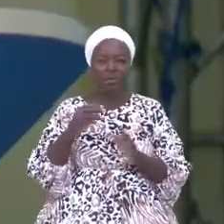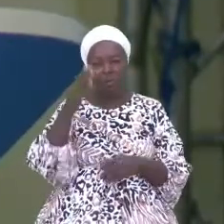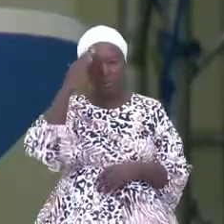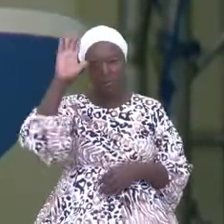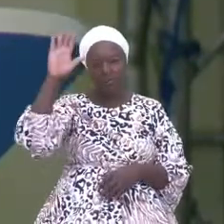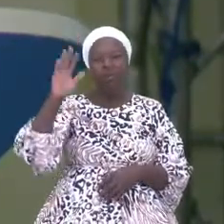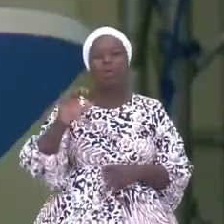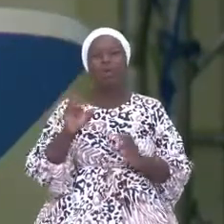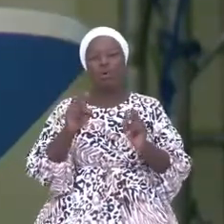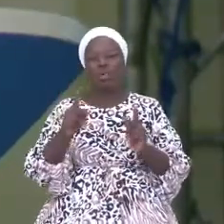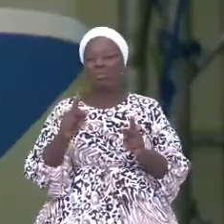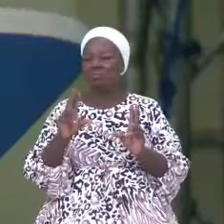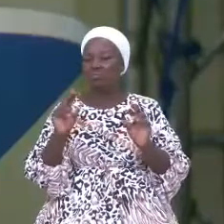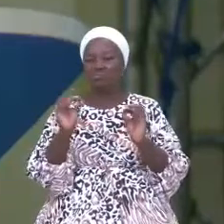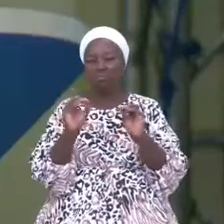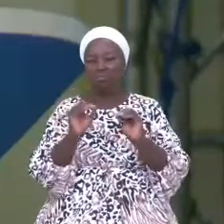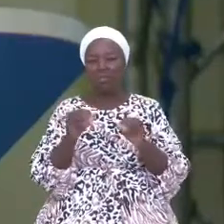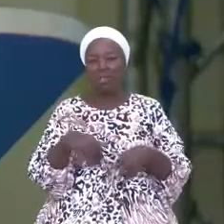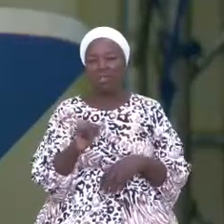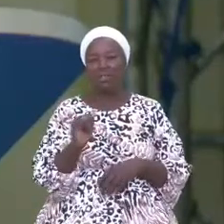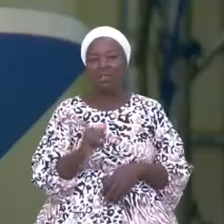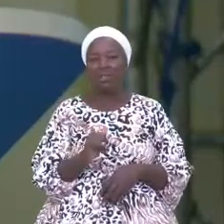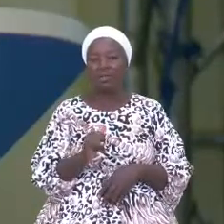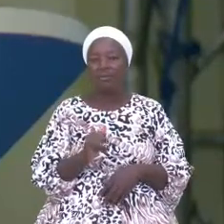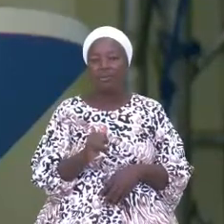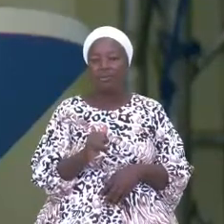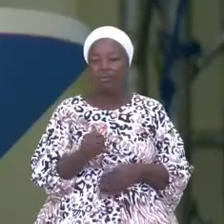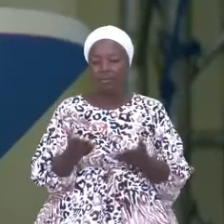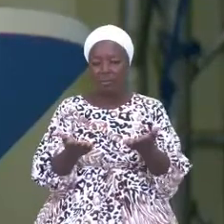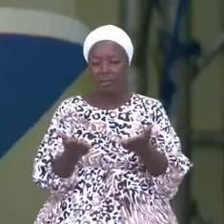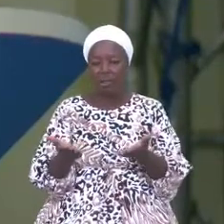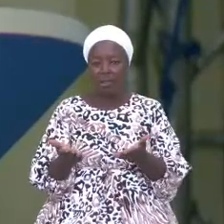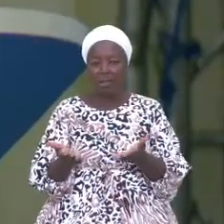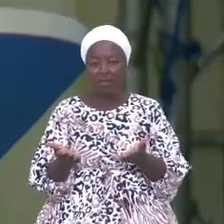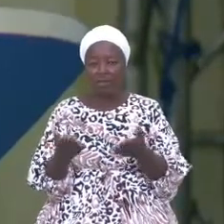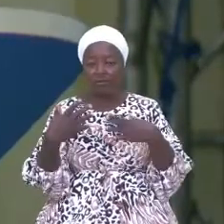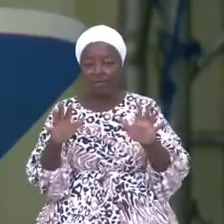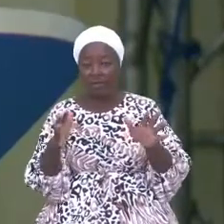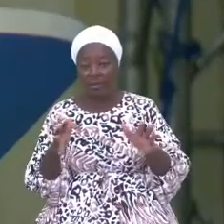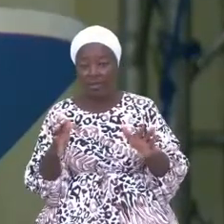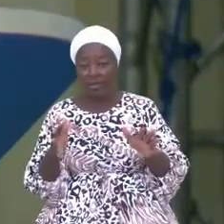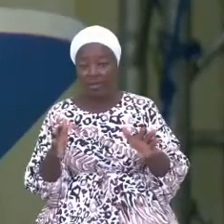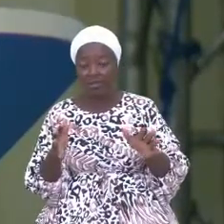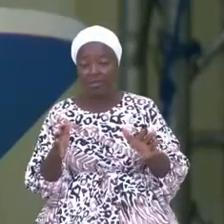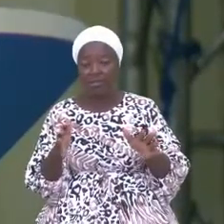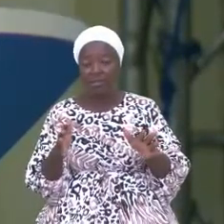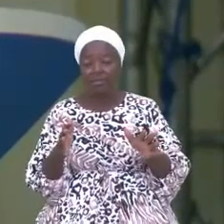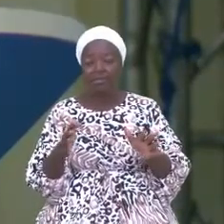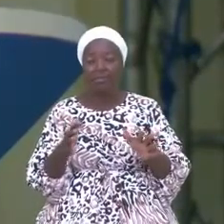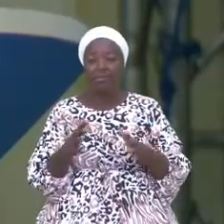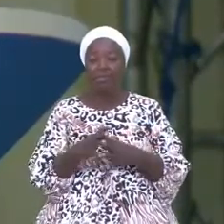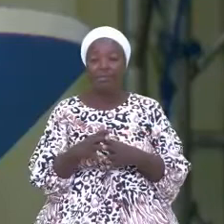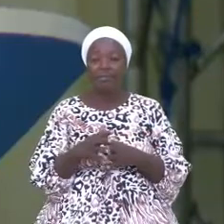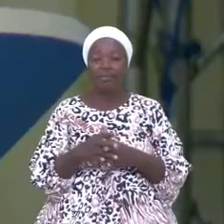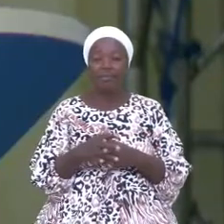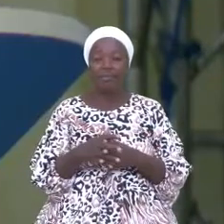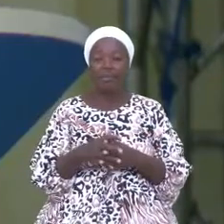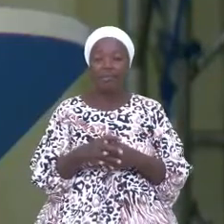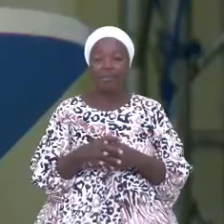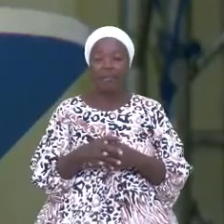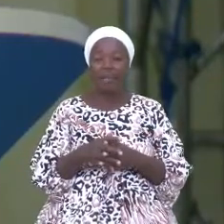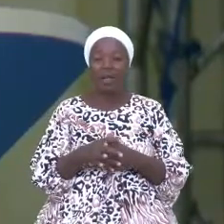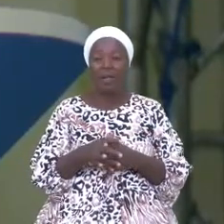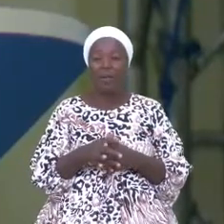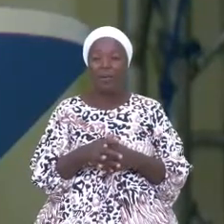Okay, no flags yet. Out of my front, at the center here, if you are